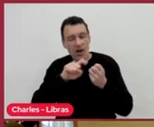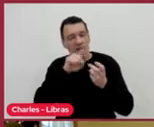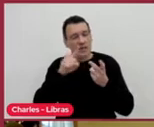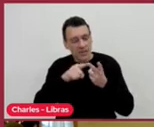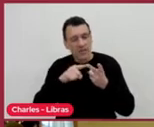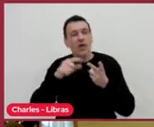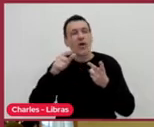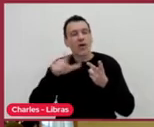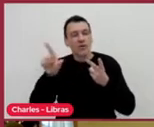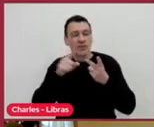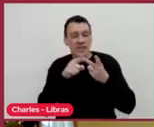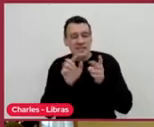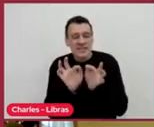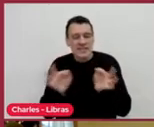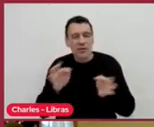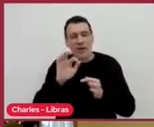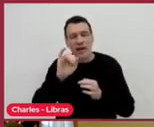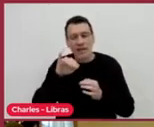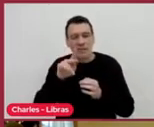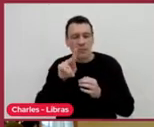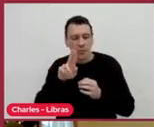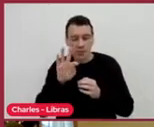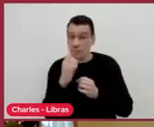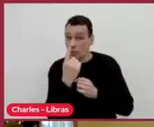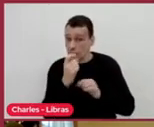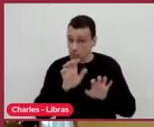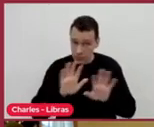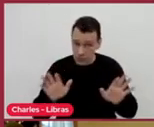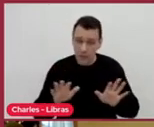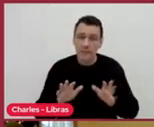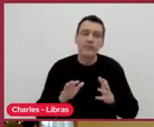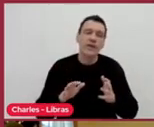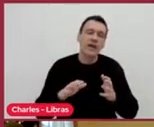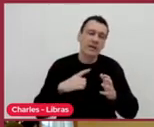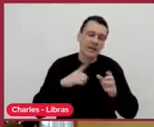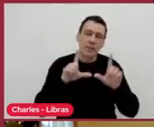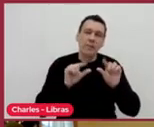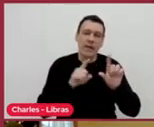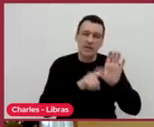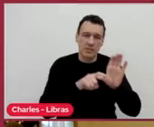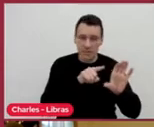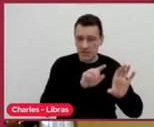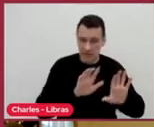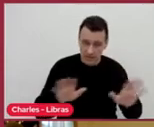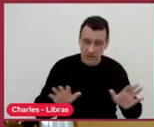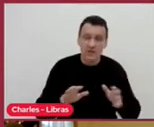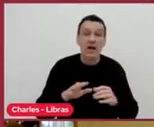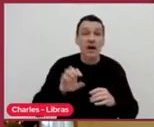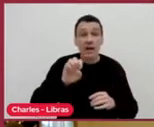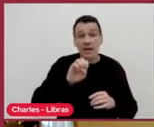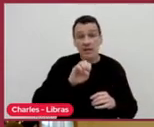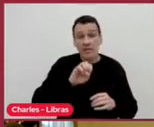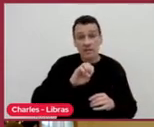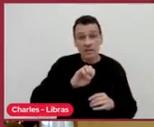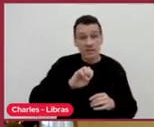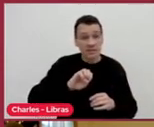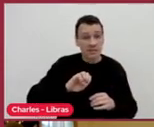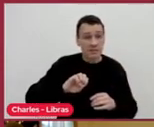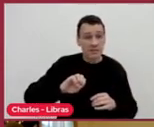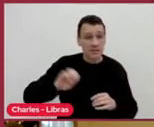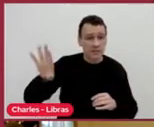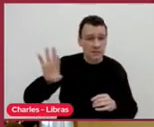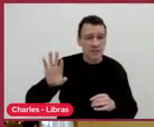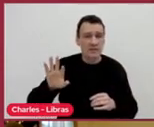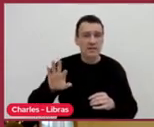for me. I don't have to manually solve the dependencies. And the outputs are going to be the line items, the time that